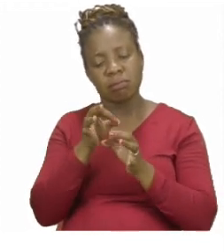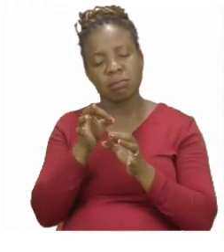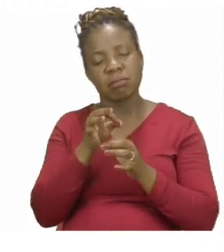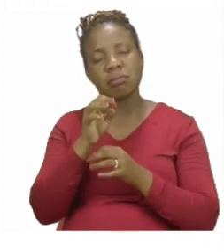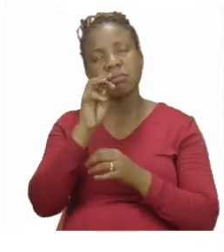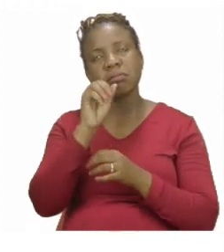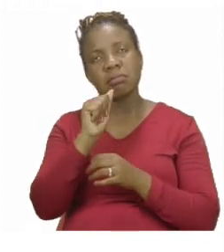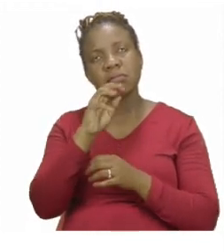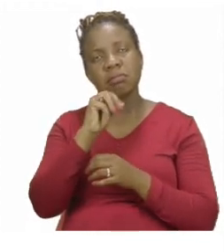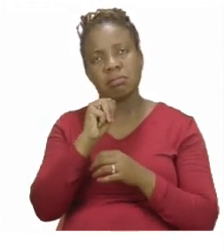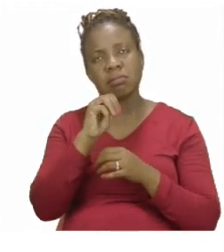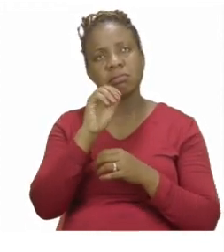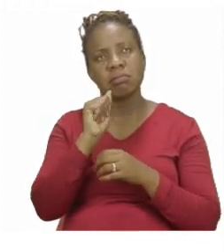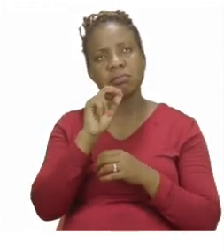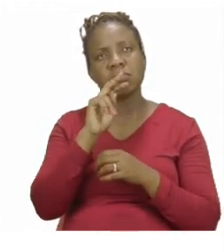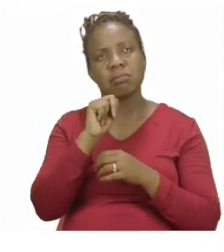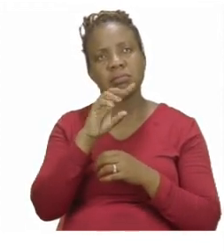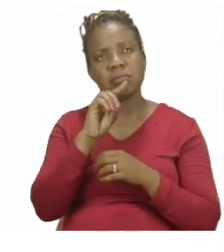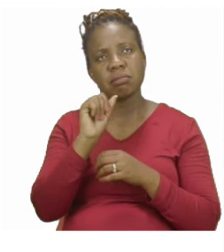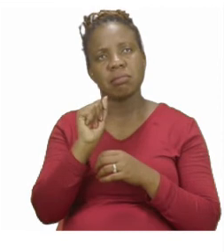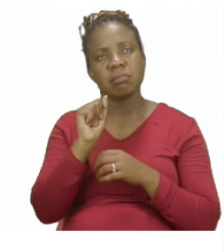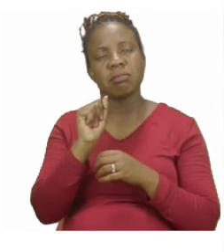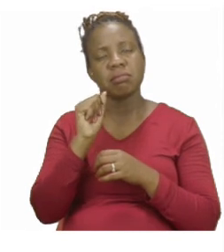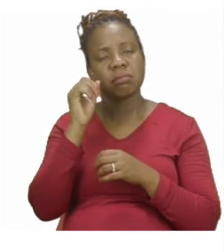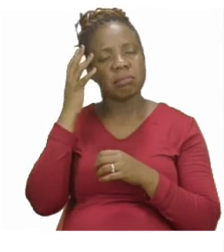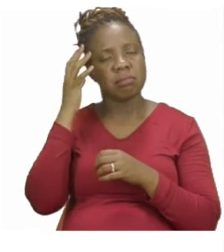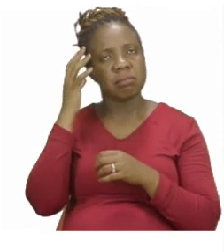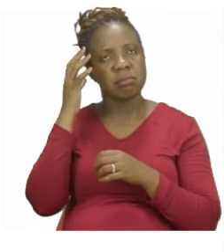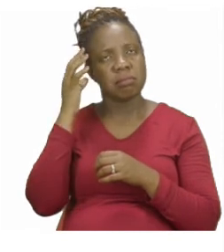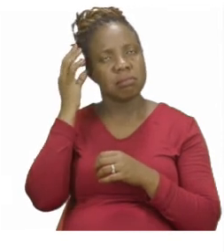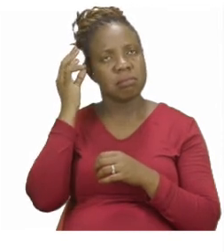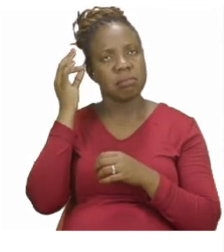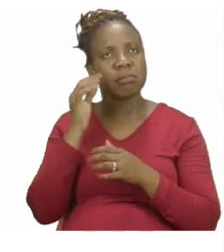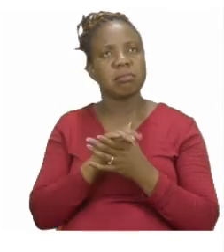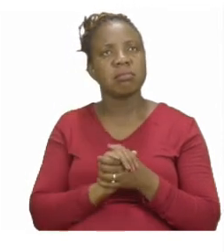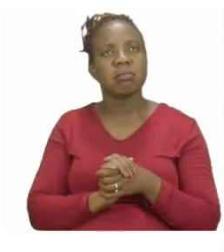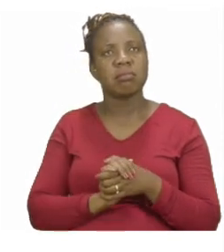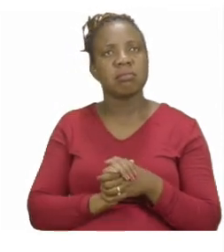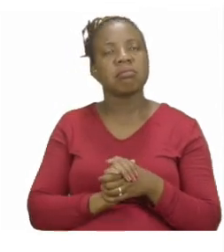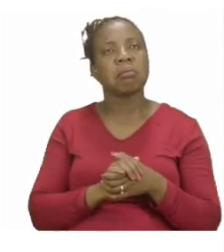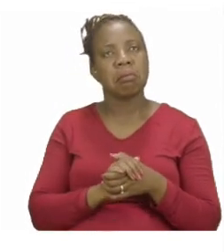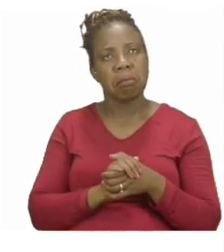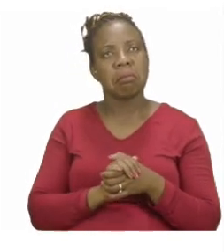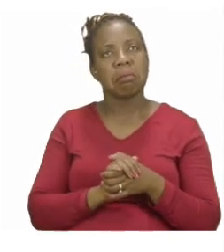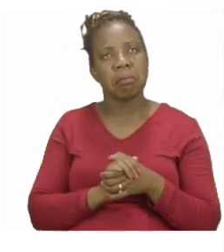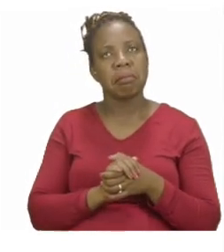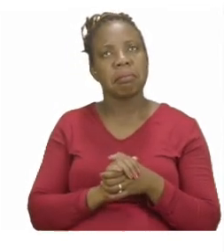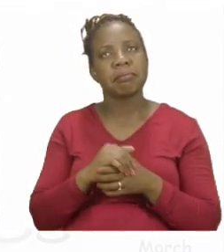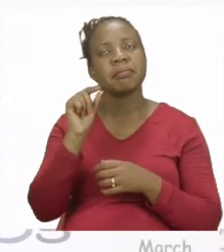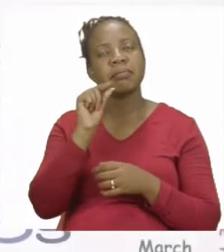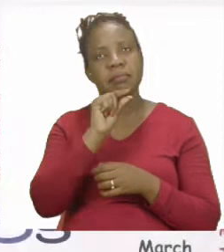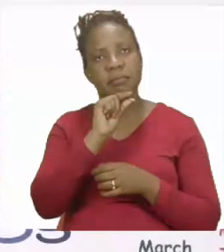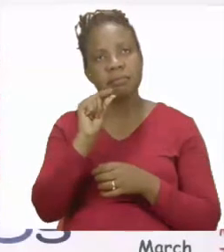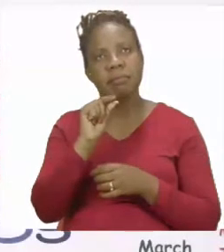we say the adjective is the word curly. That's right. Now,